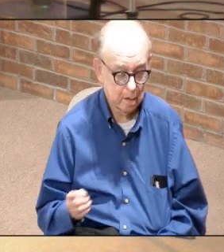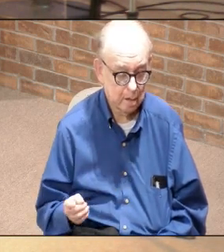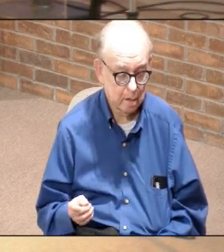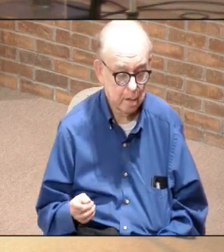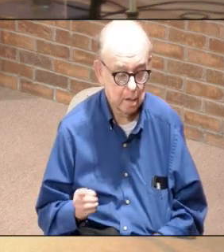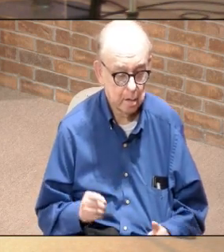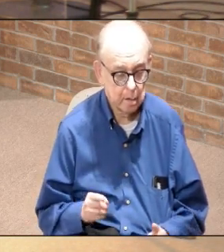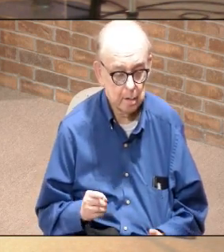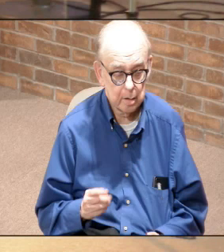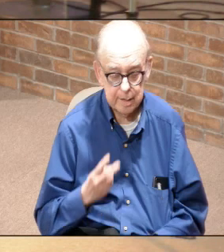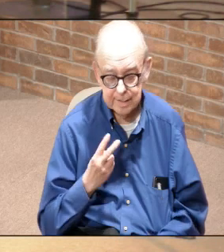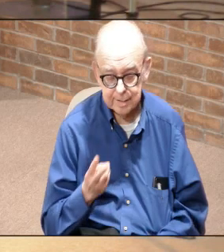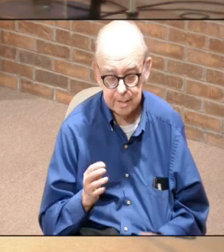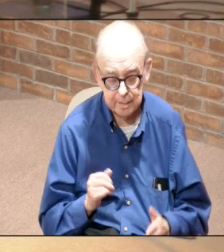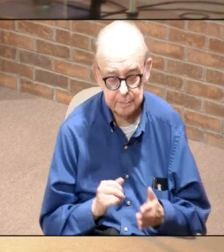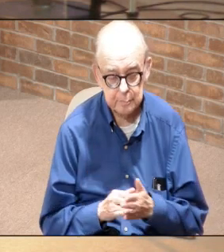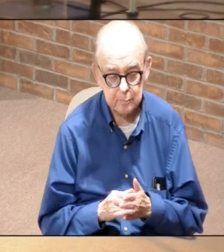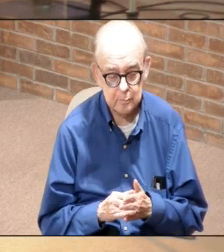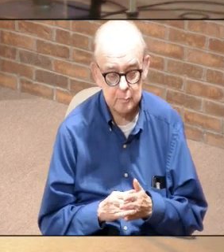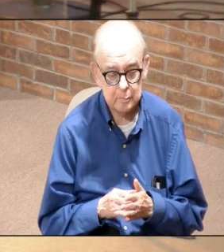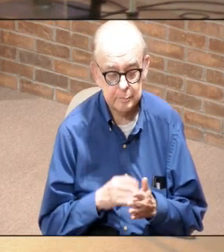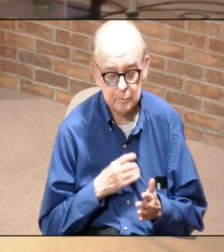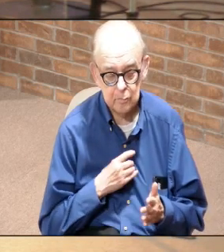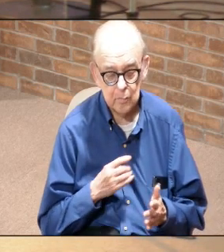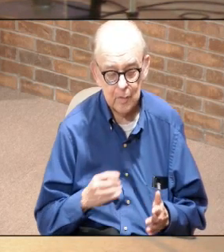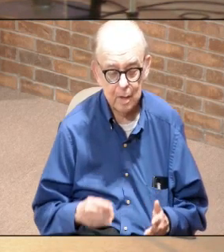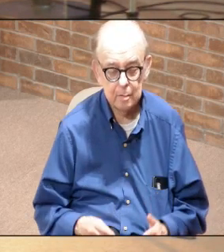when we see this in David,